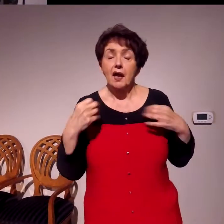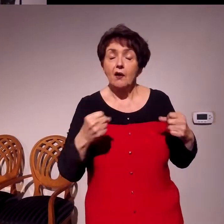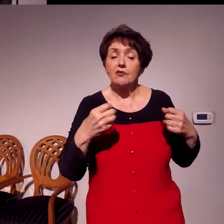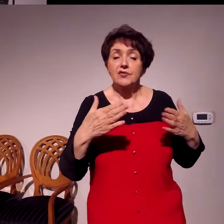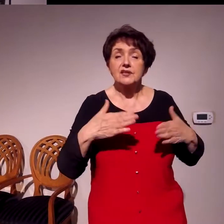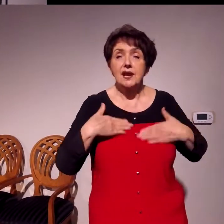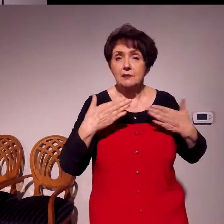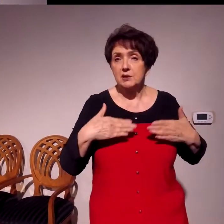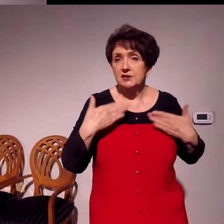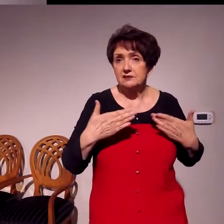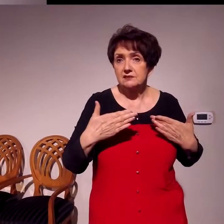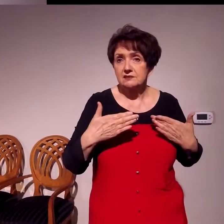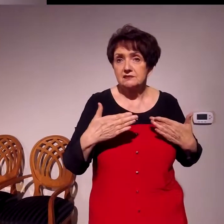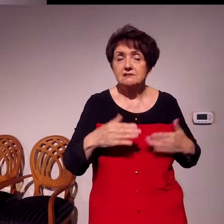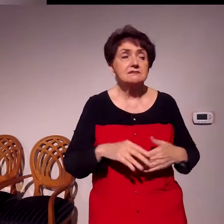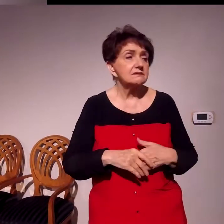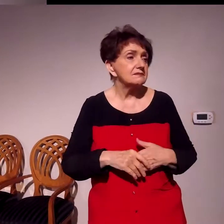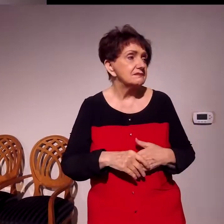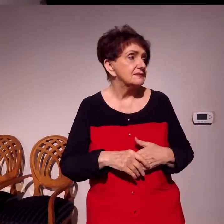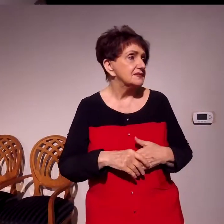health and happiness,